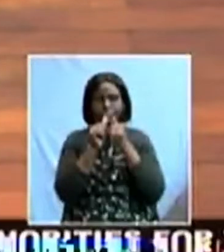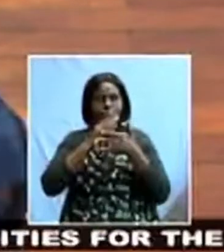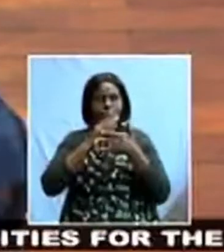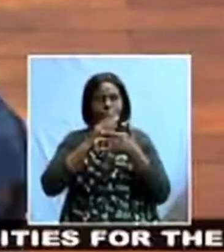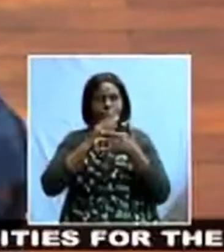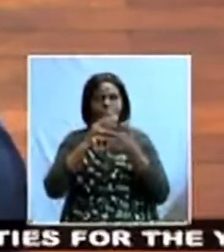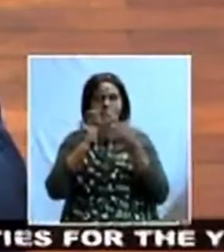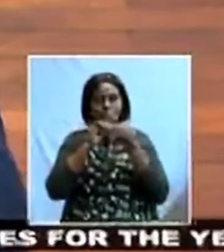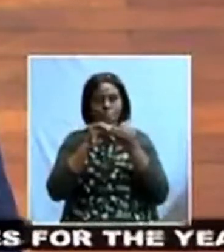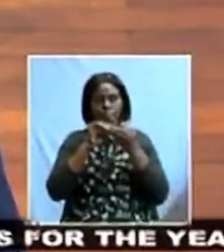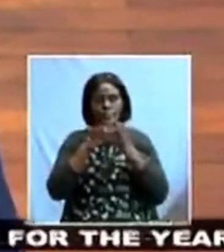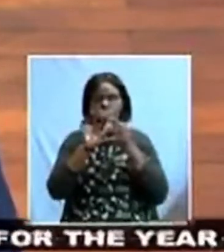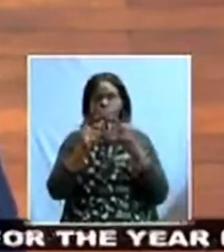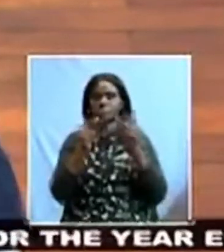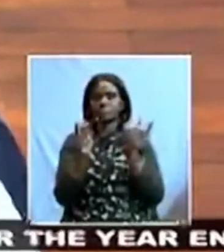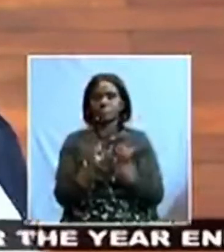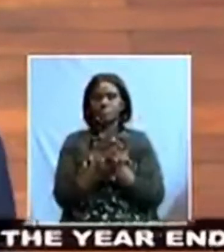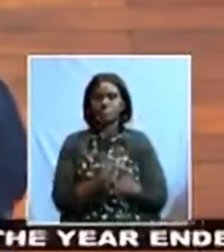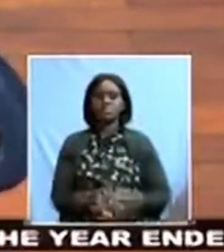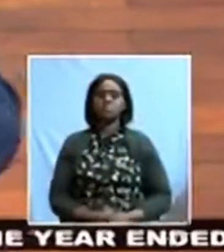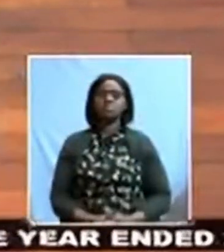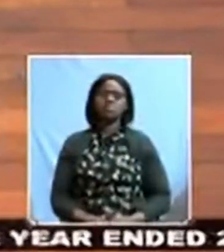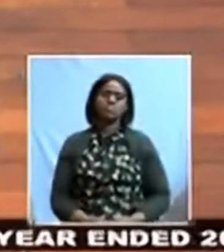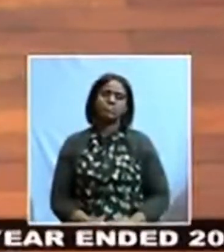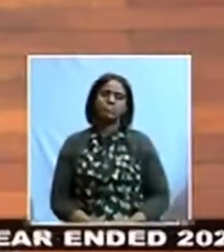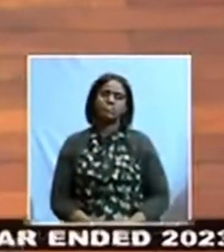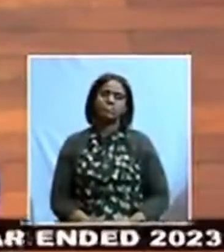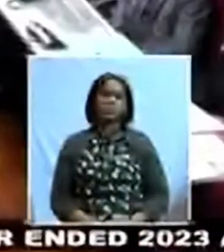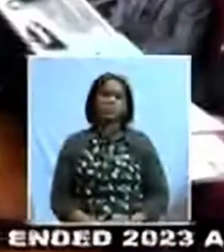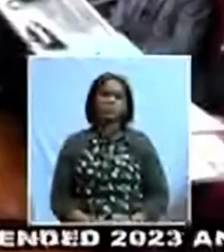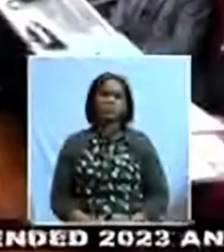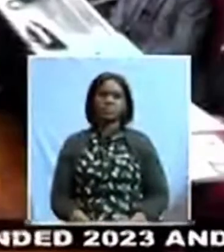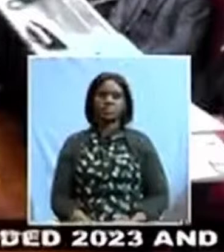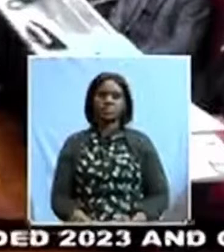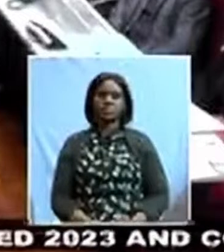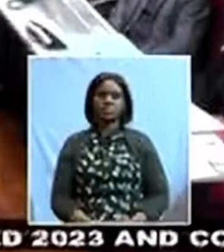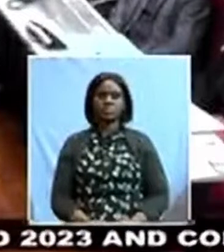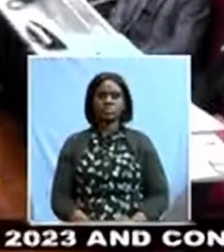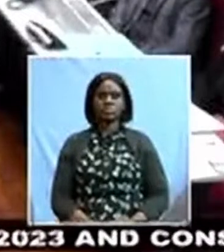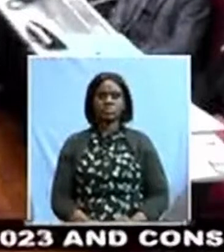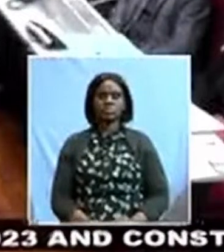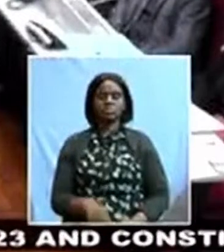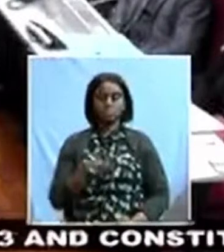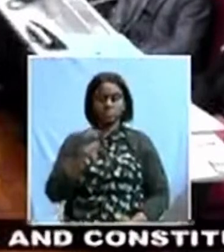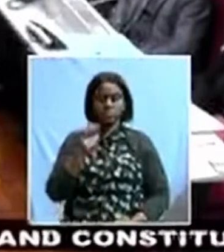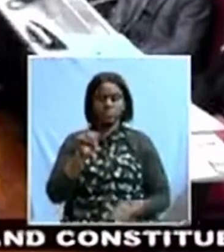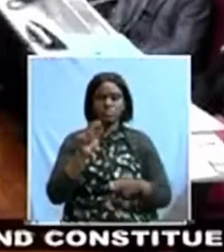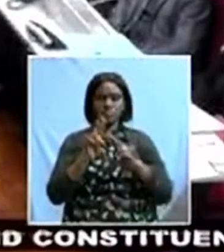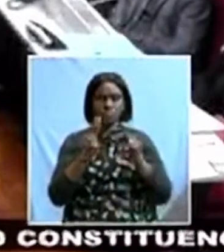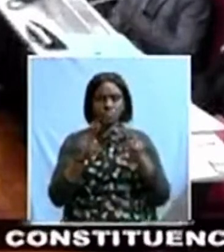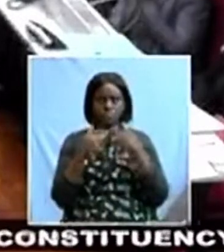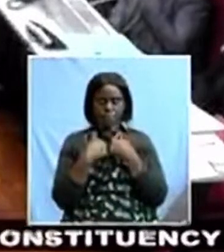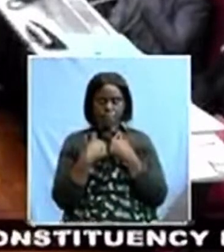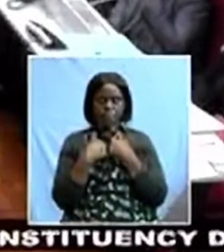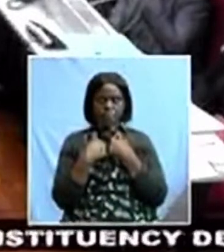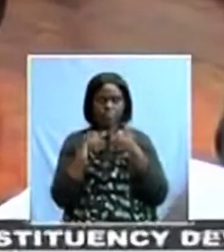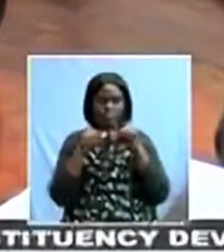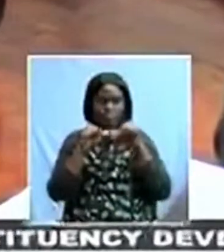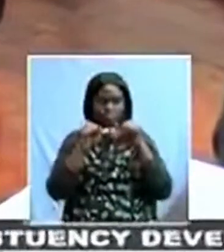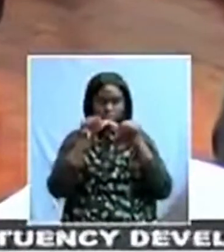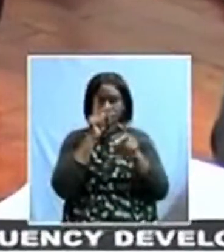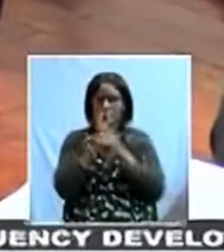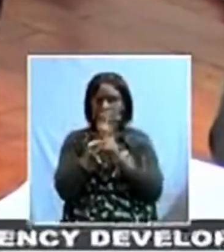laptops in their possession? Yes, acting CS. Yes, Chair. I'll still